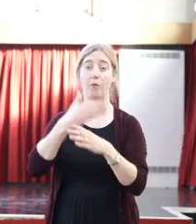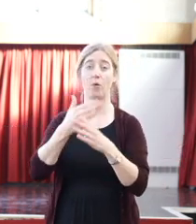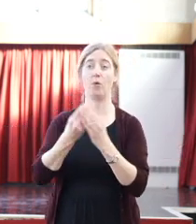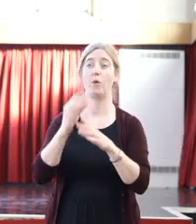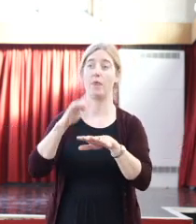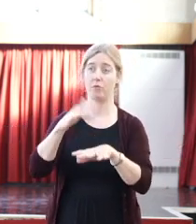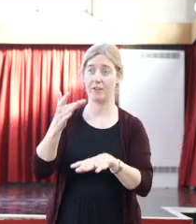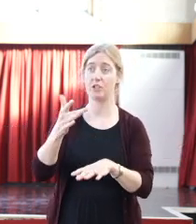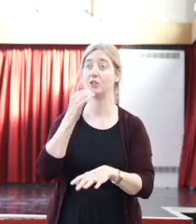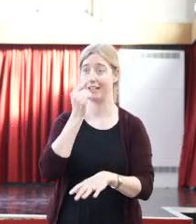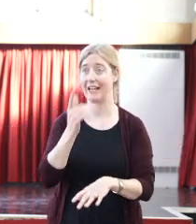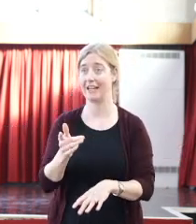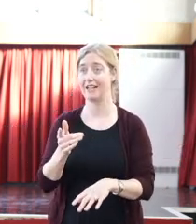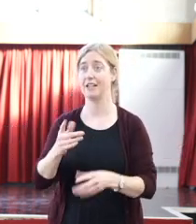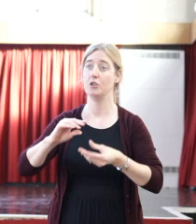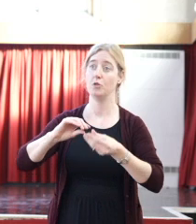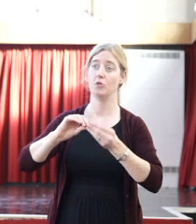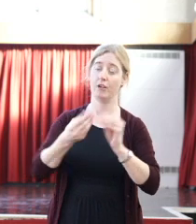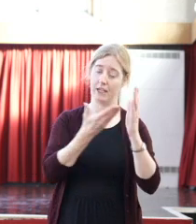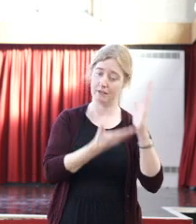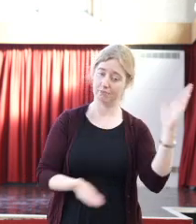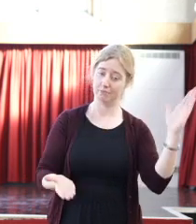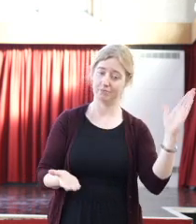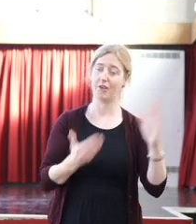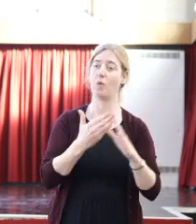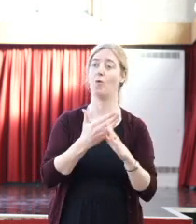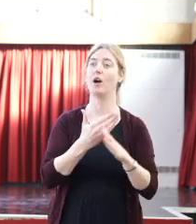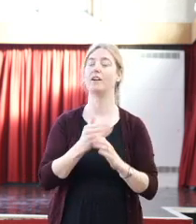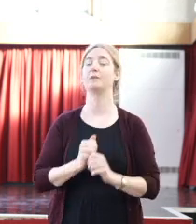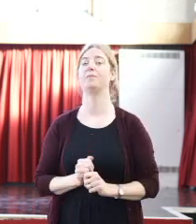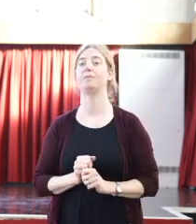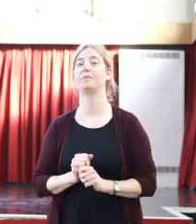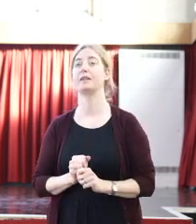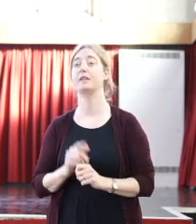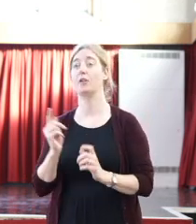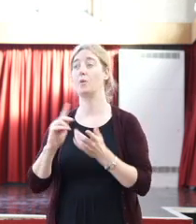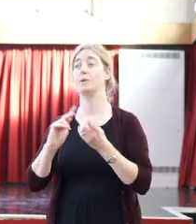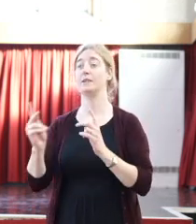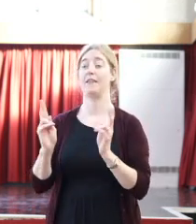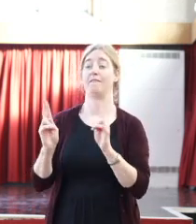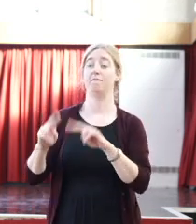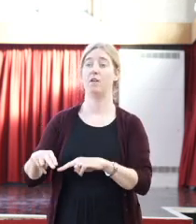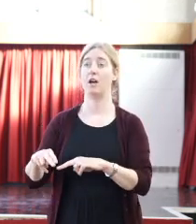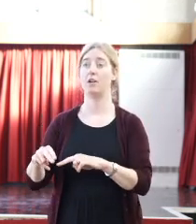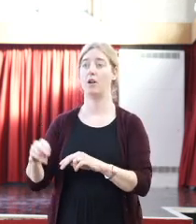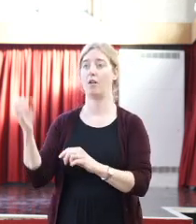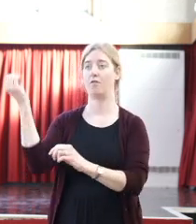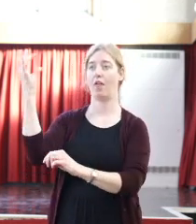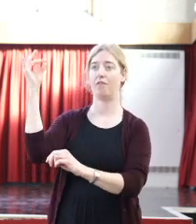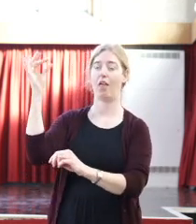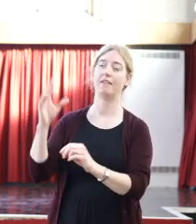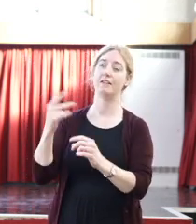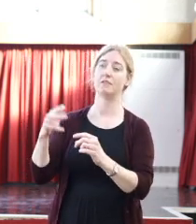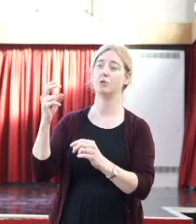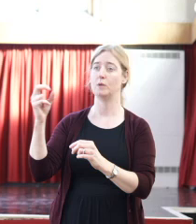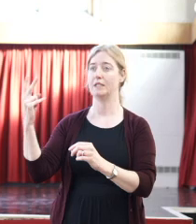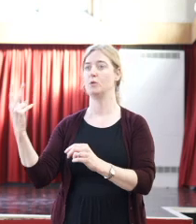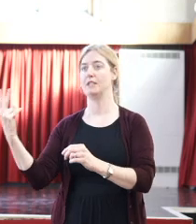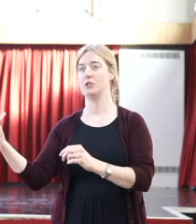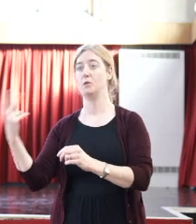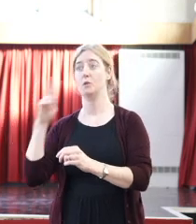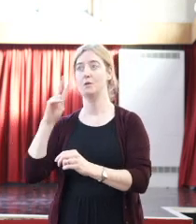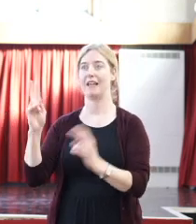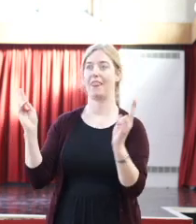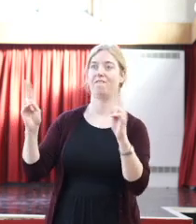artists to make pieces of performance. The pieces like we'll see in the finale of the Love Light Festival 2022.